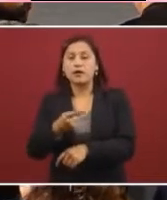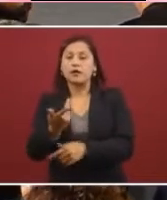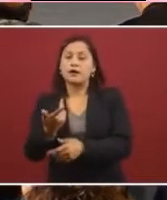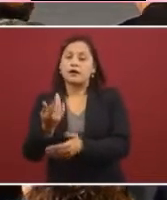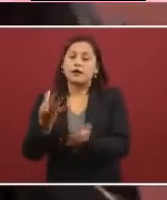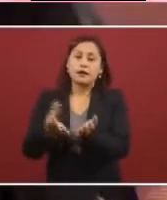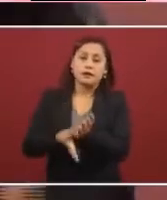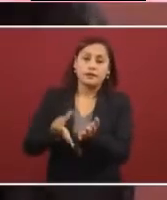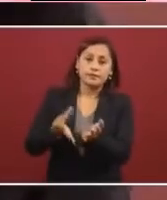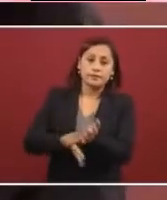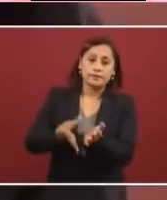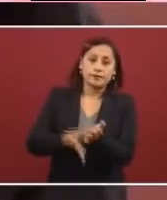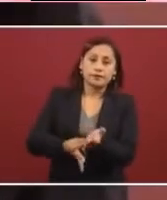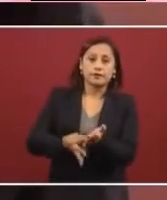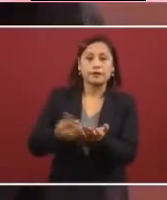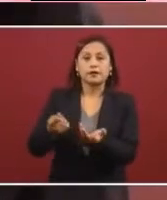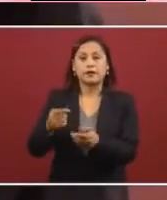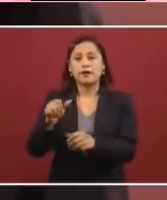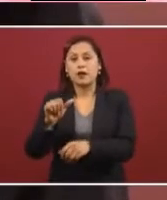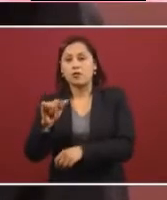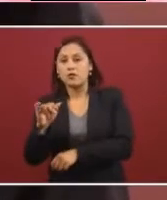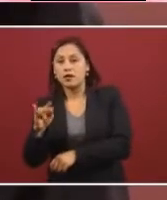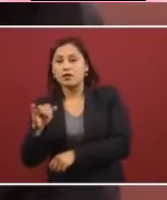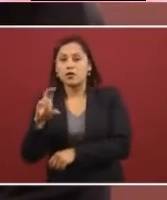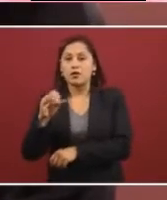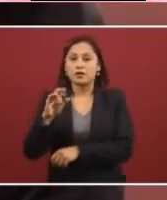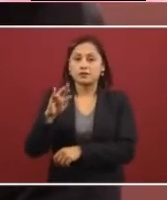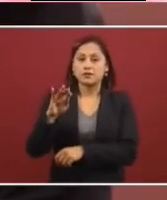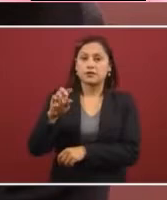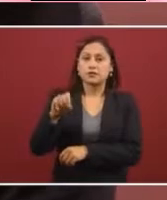and aluminum as it was removed in the past,